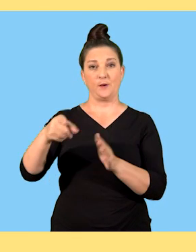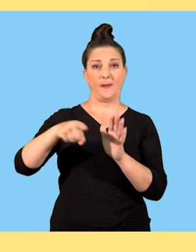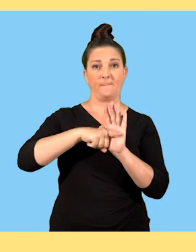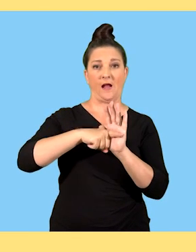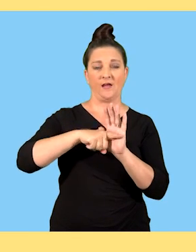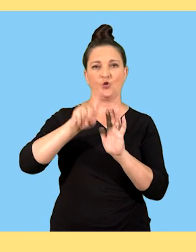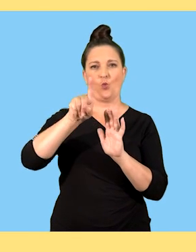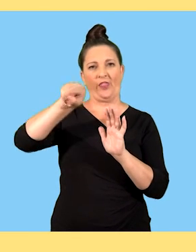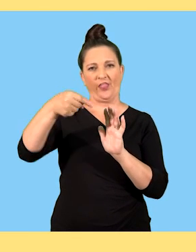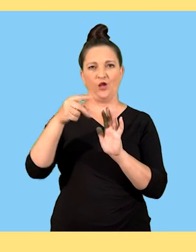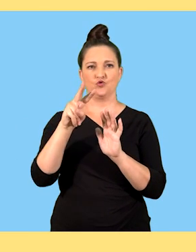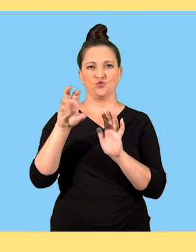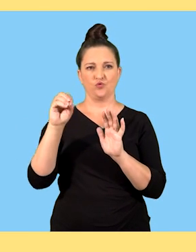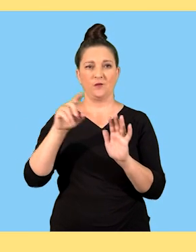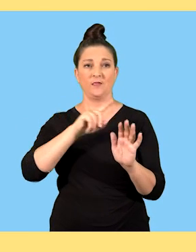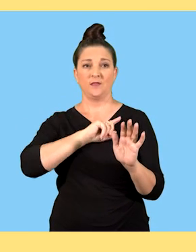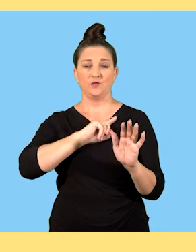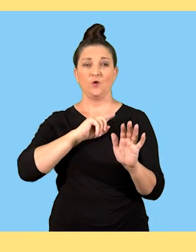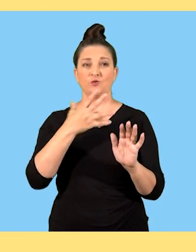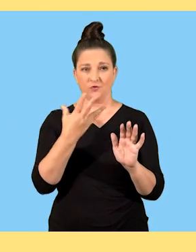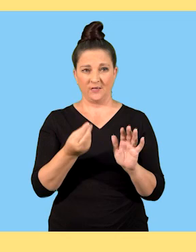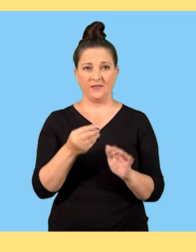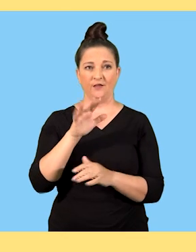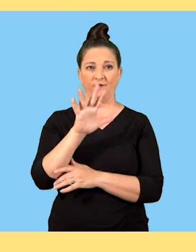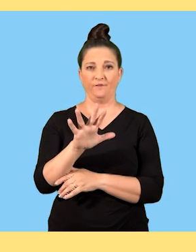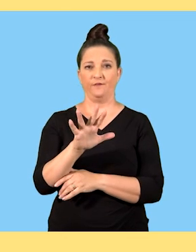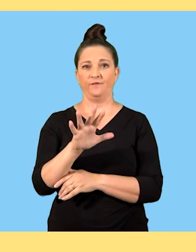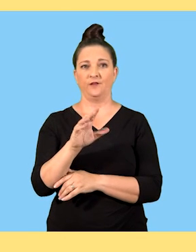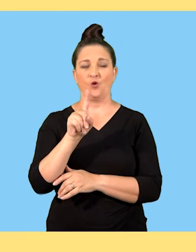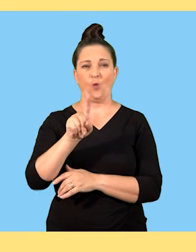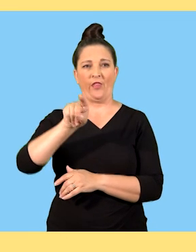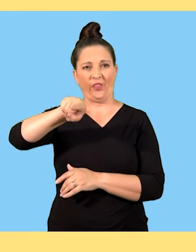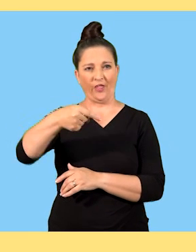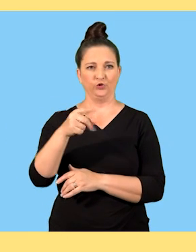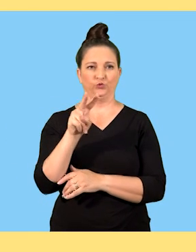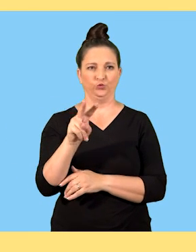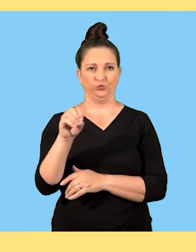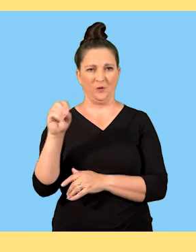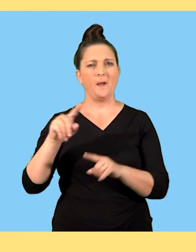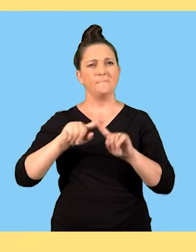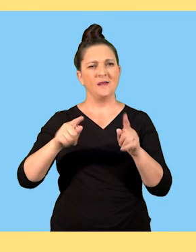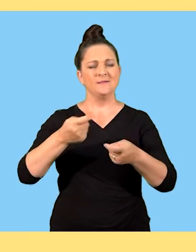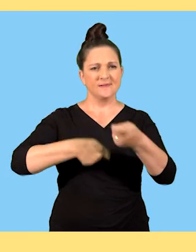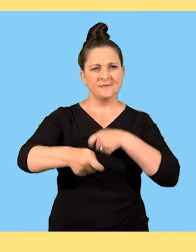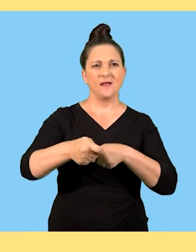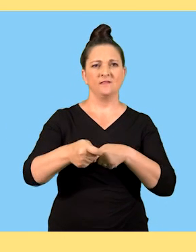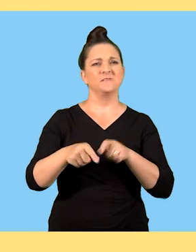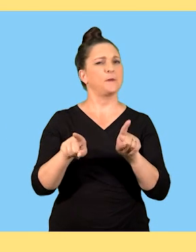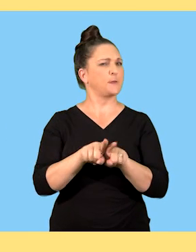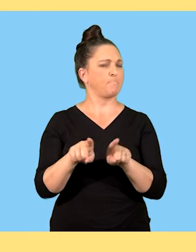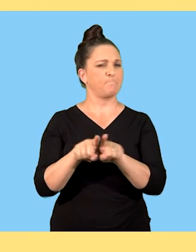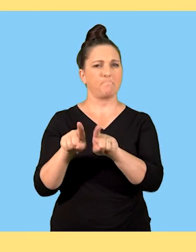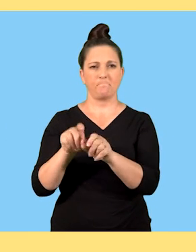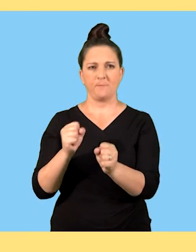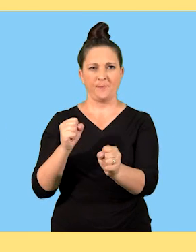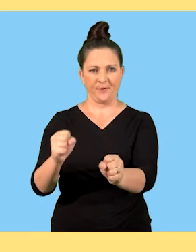you get your 51,300. And your sales remains the same. But your cost of